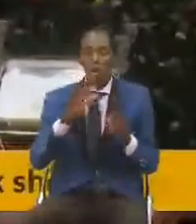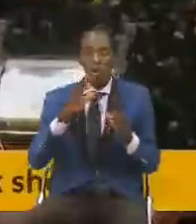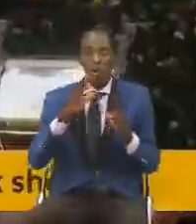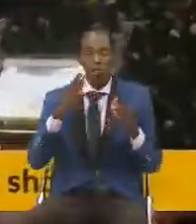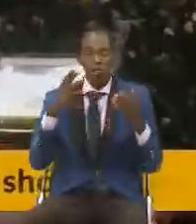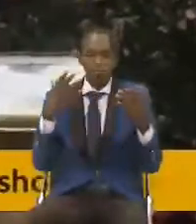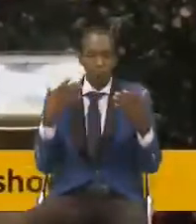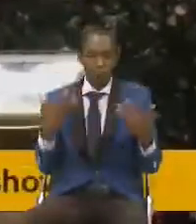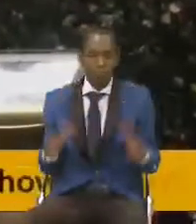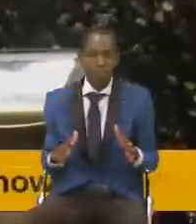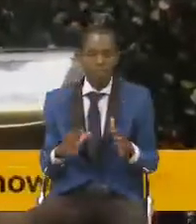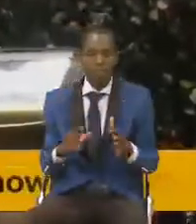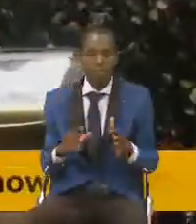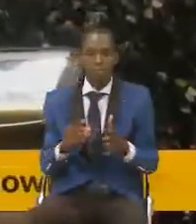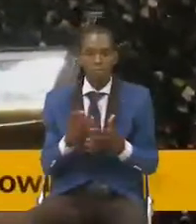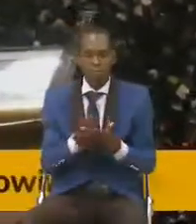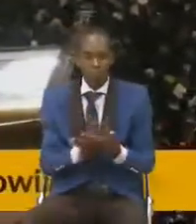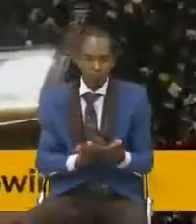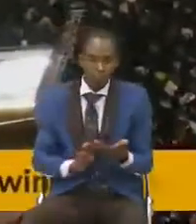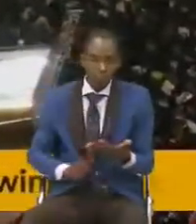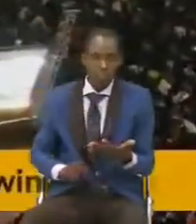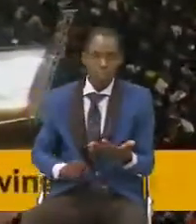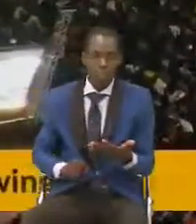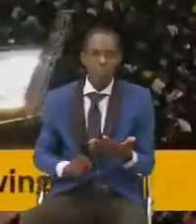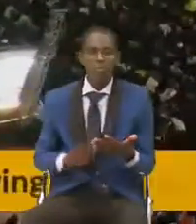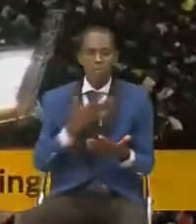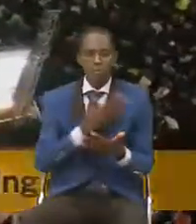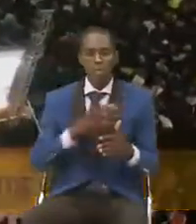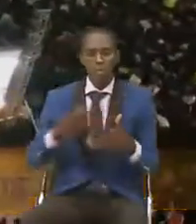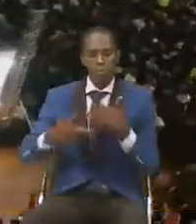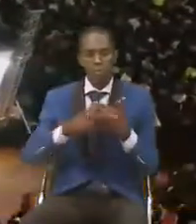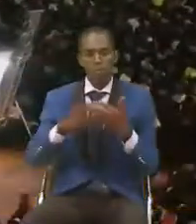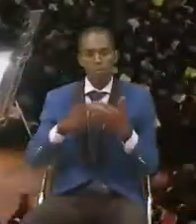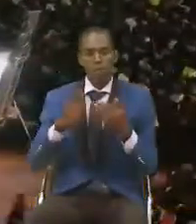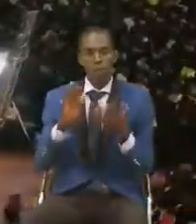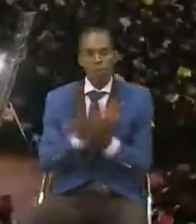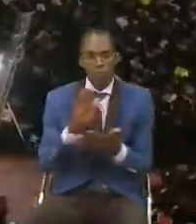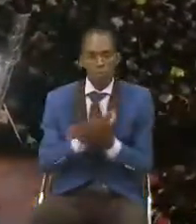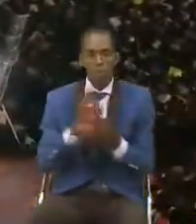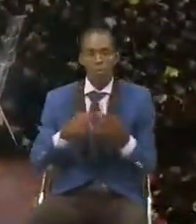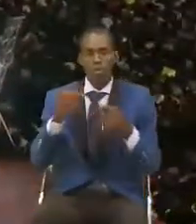Submit the slip to the supervisor who will then